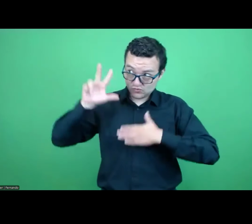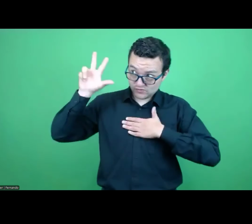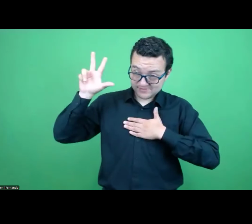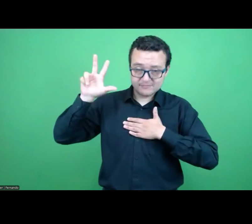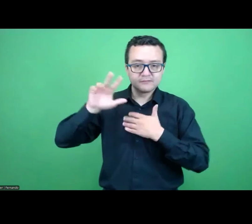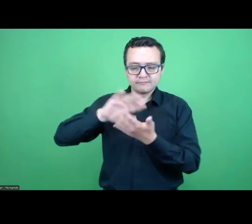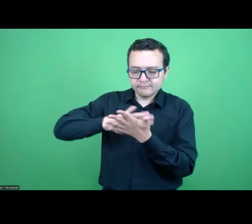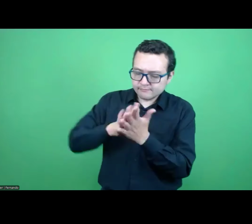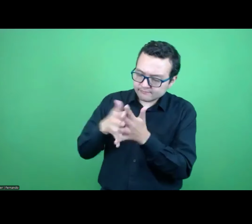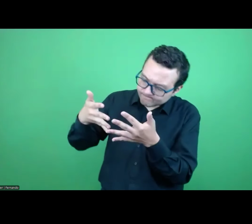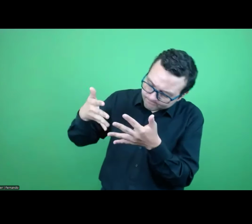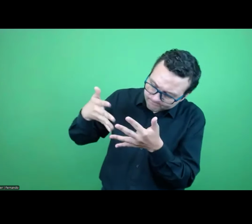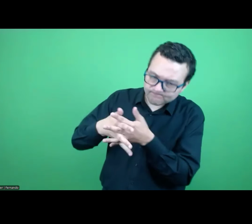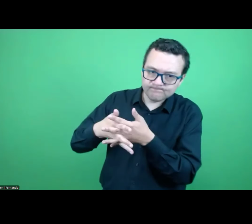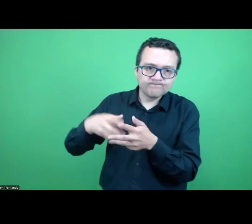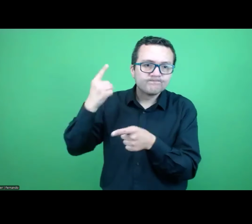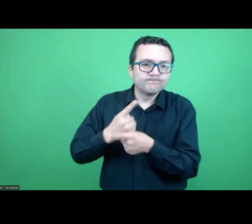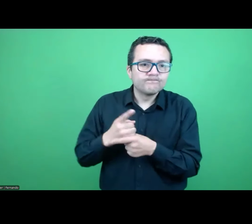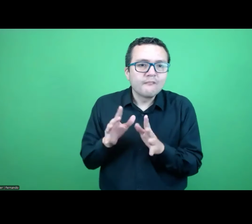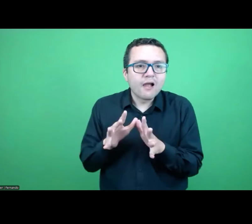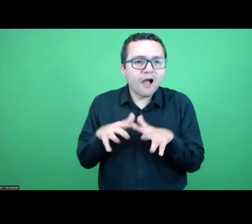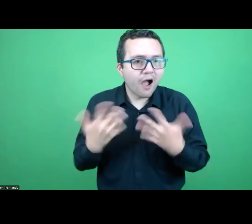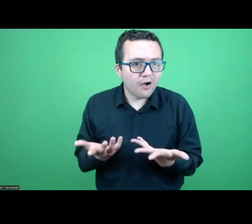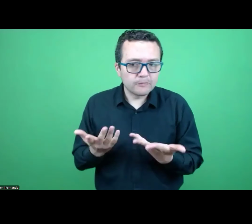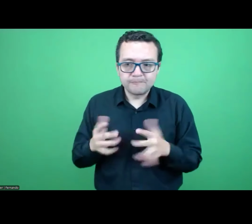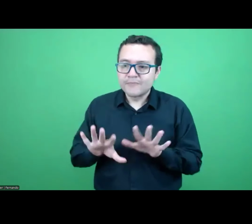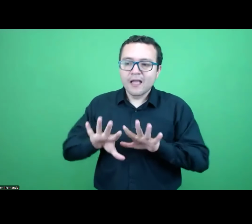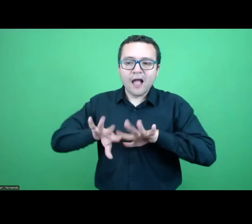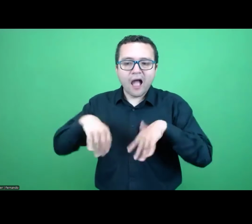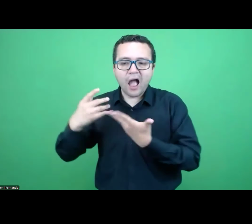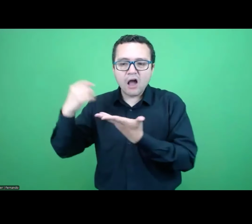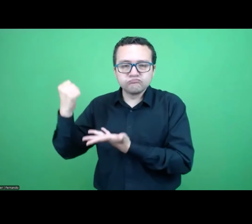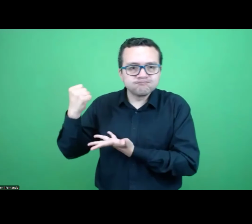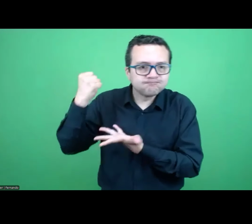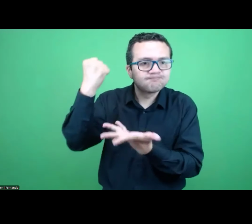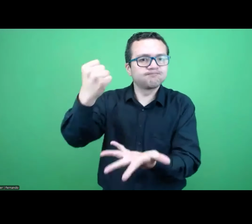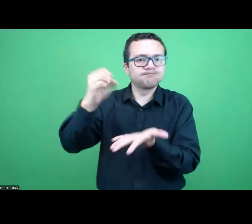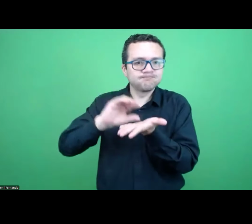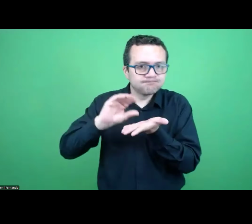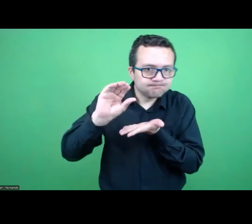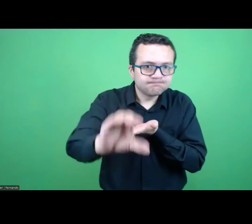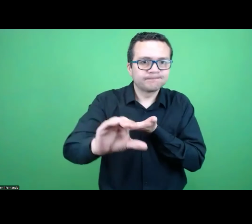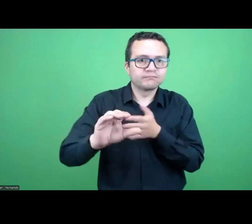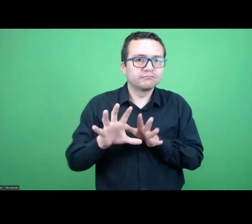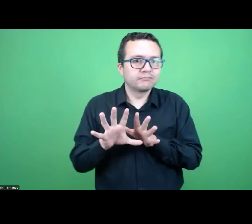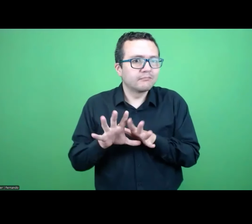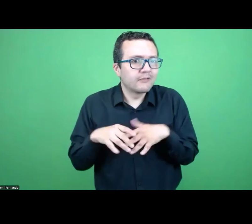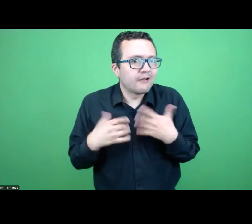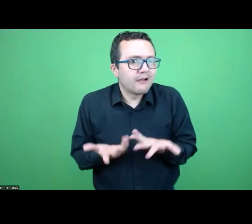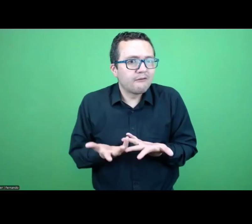the OPDs to implement their commitments, which have been made at the